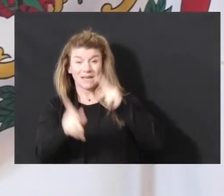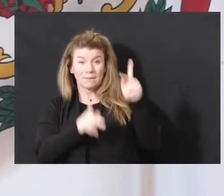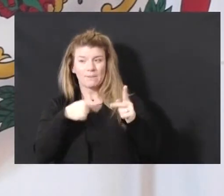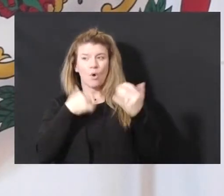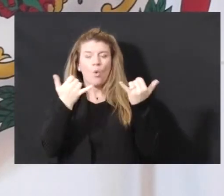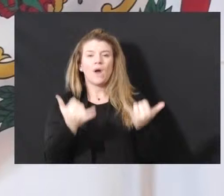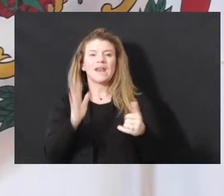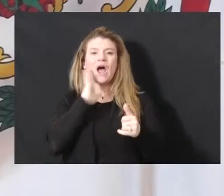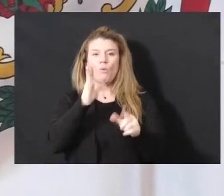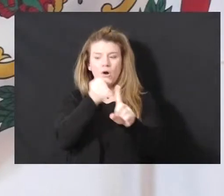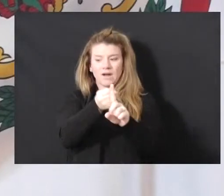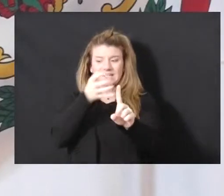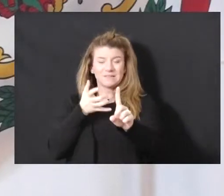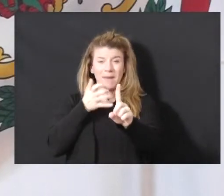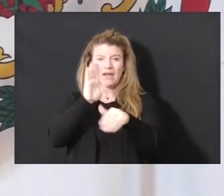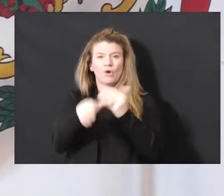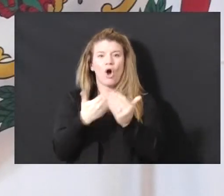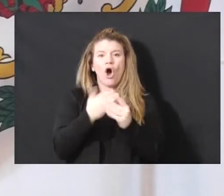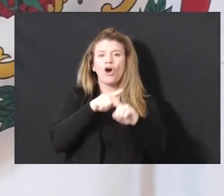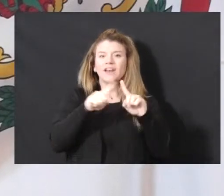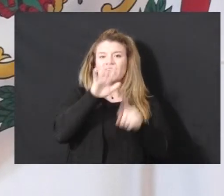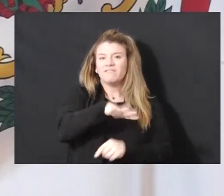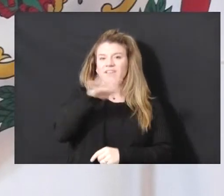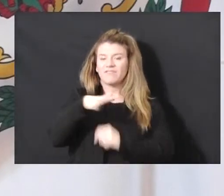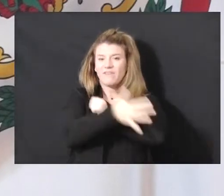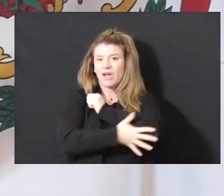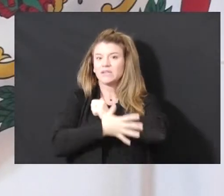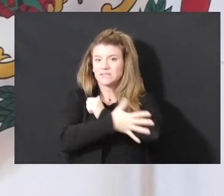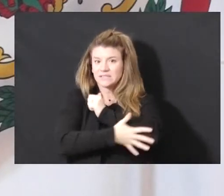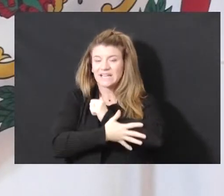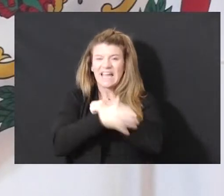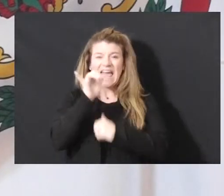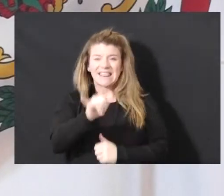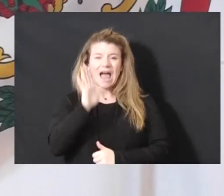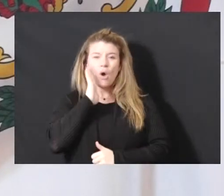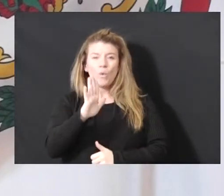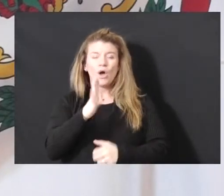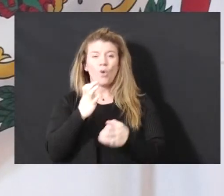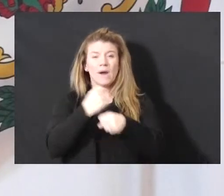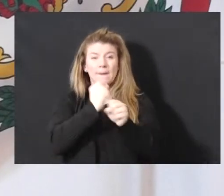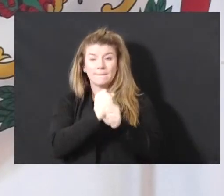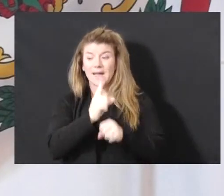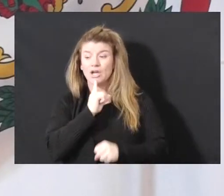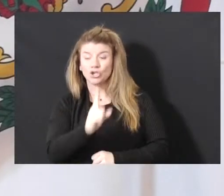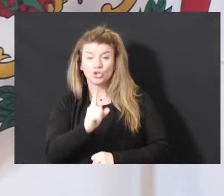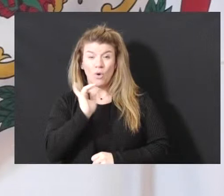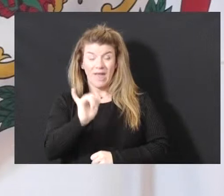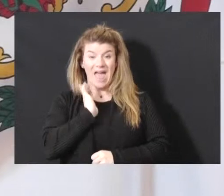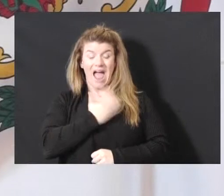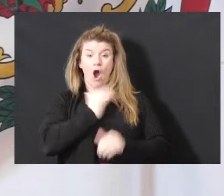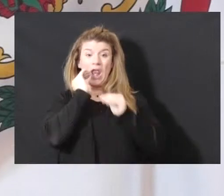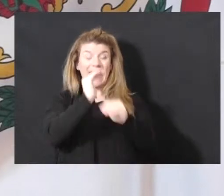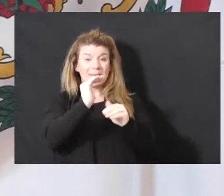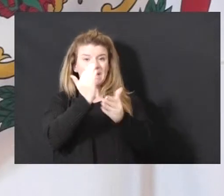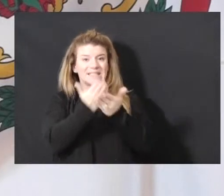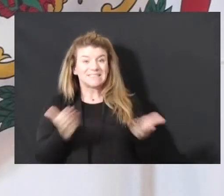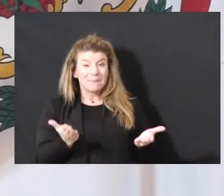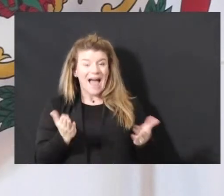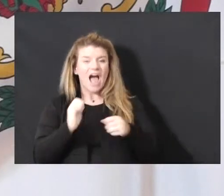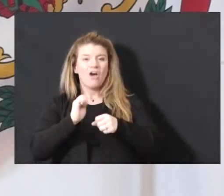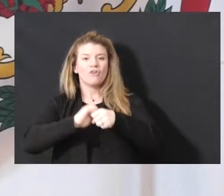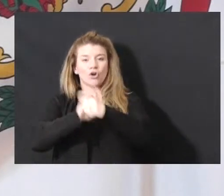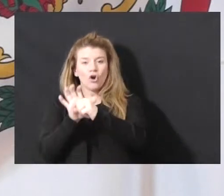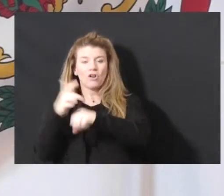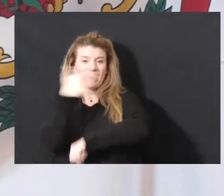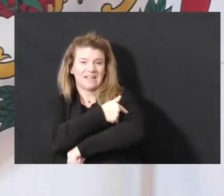expand to all of our 55 counties. And this is to make sure that our limited supply of COVID vaccines